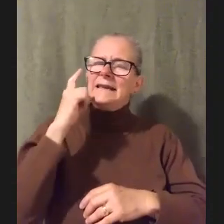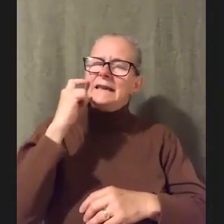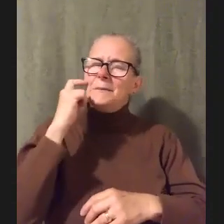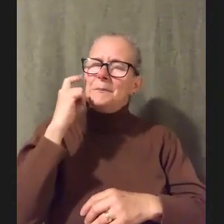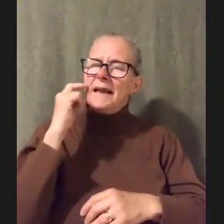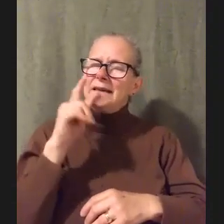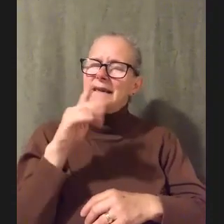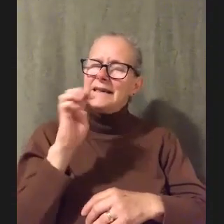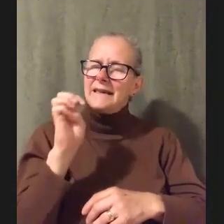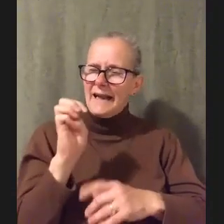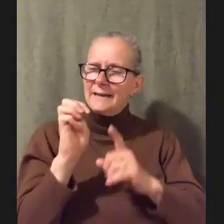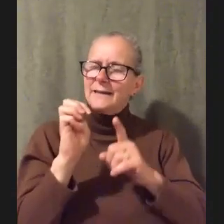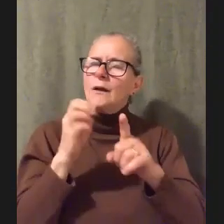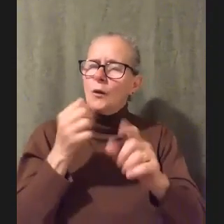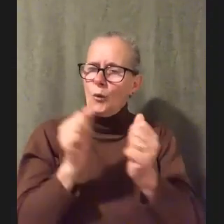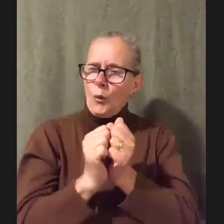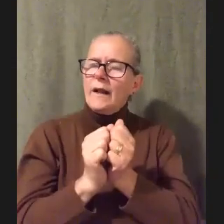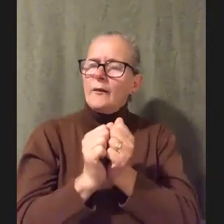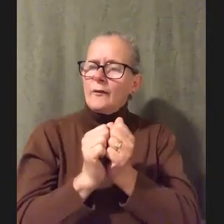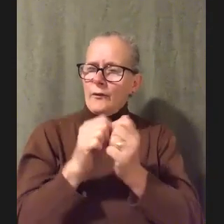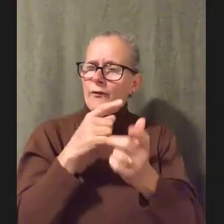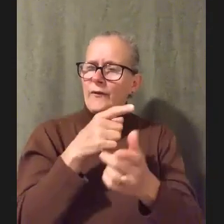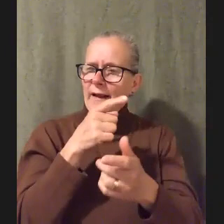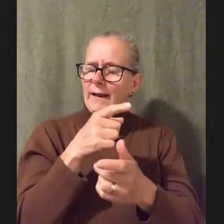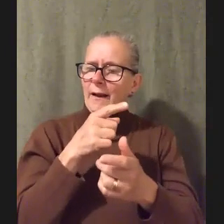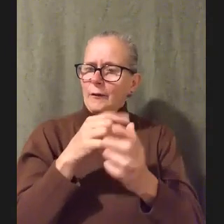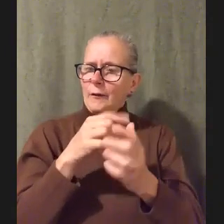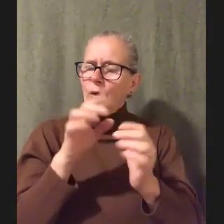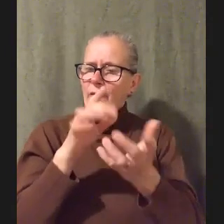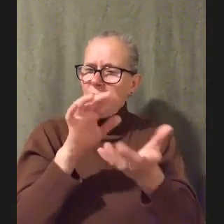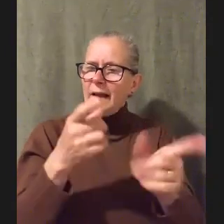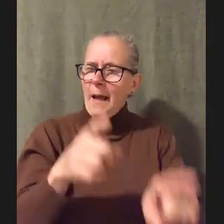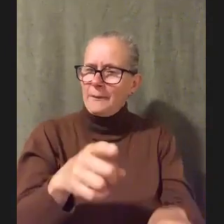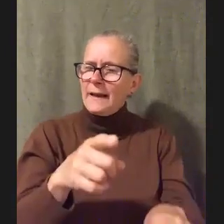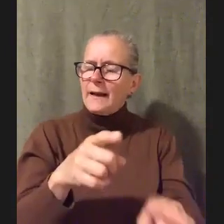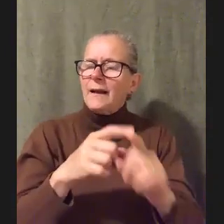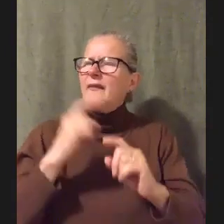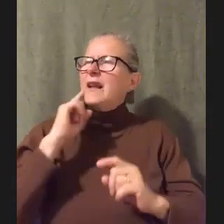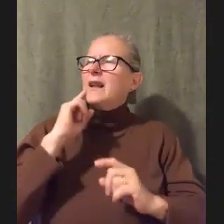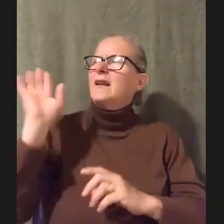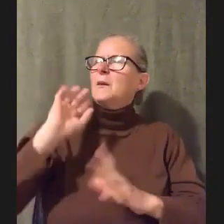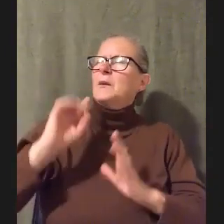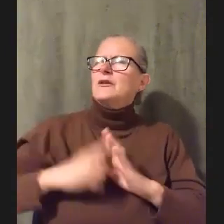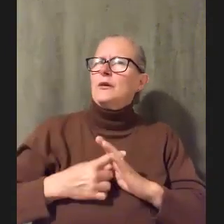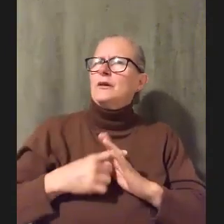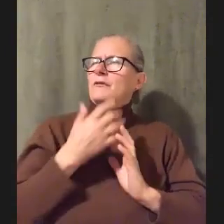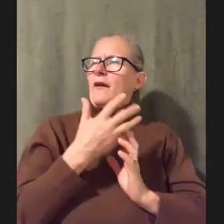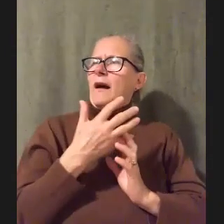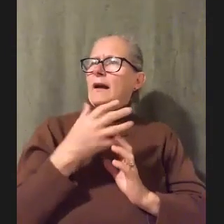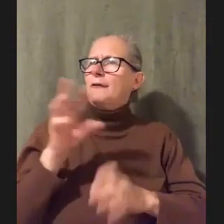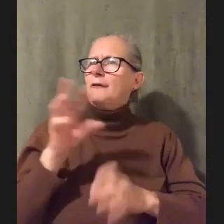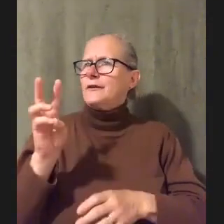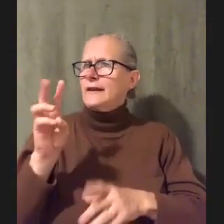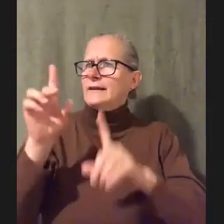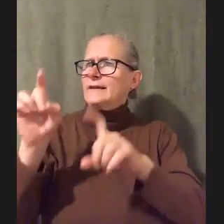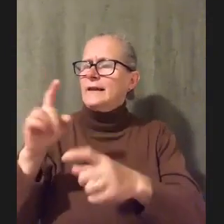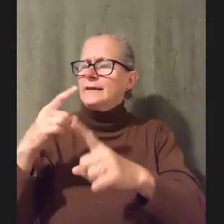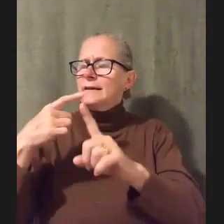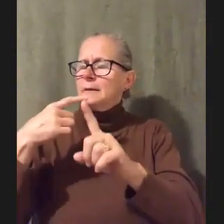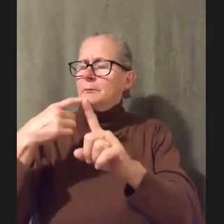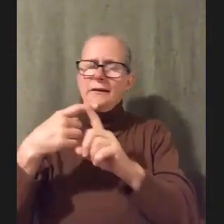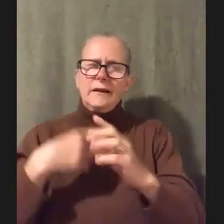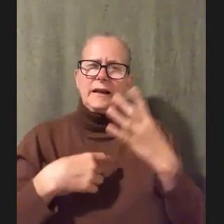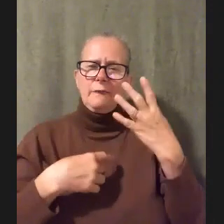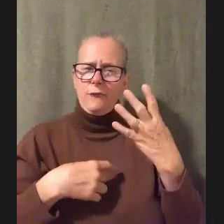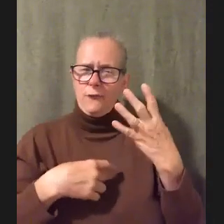under his jurisdiction since it started, with I think 5 or 6 of them testing positive and 4 results still